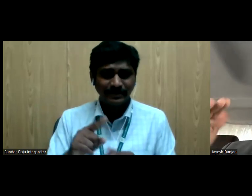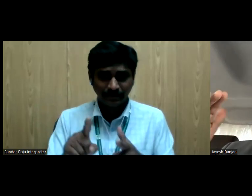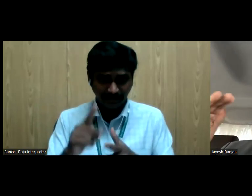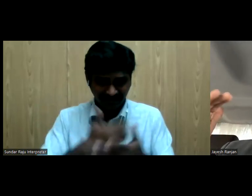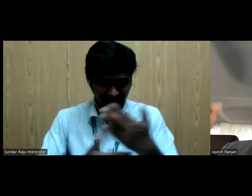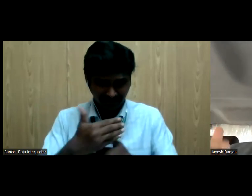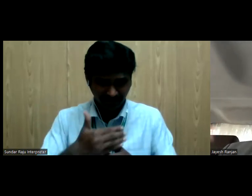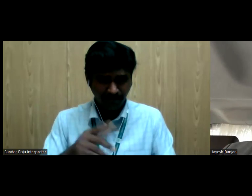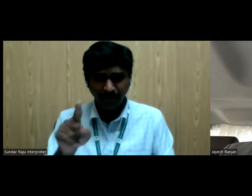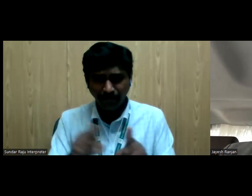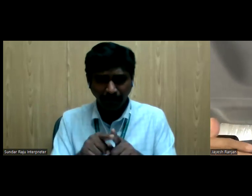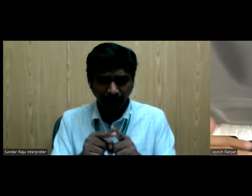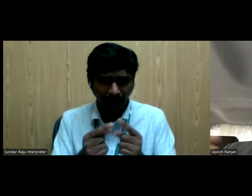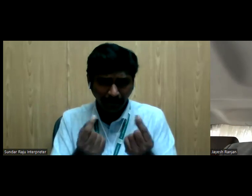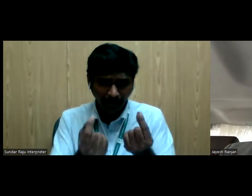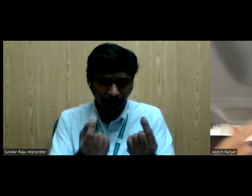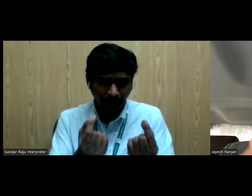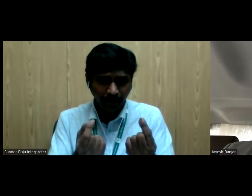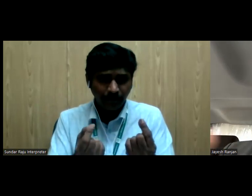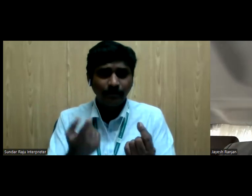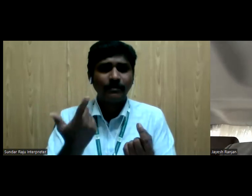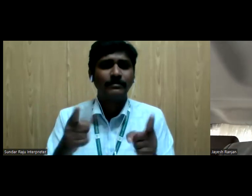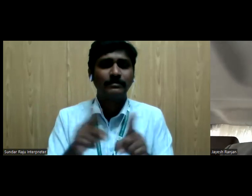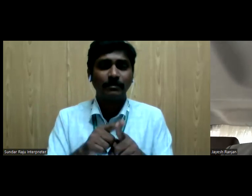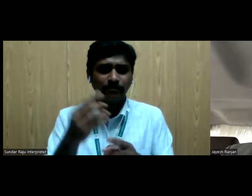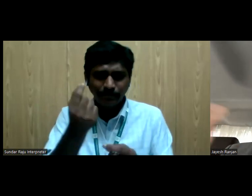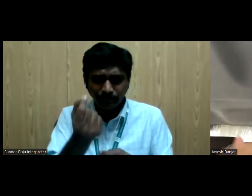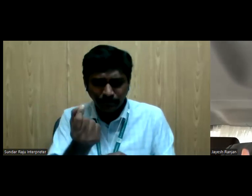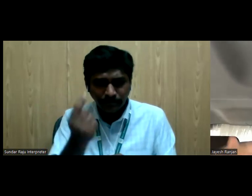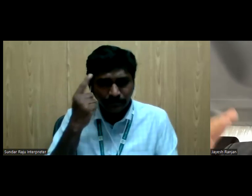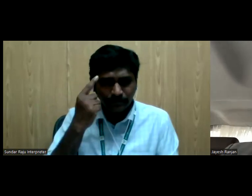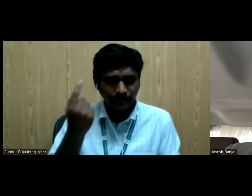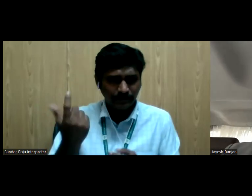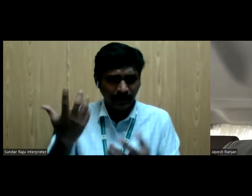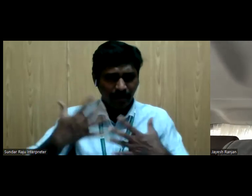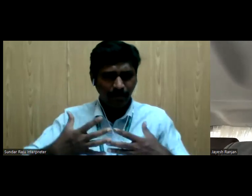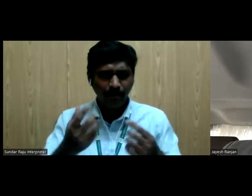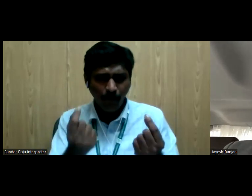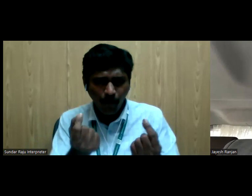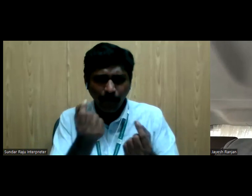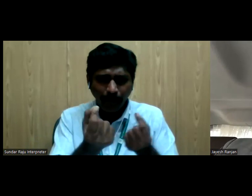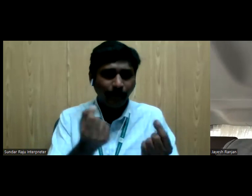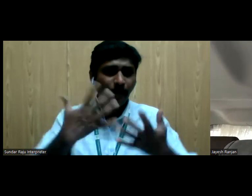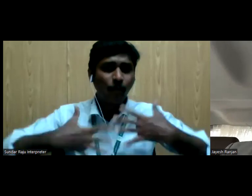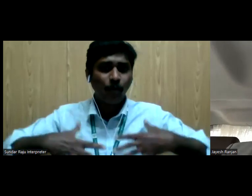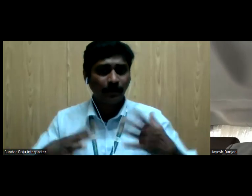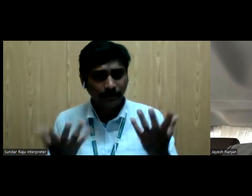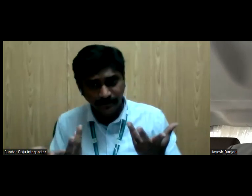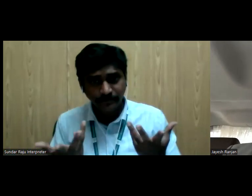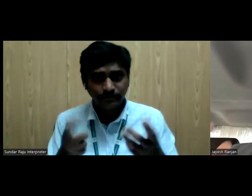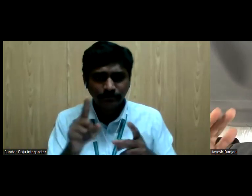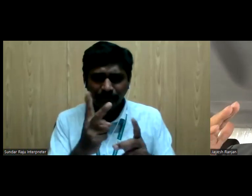you were on a borderline. As you know, intellectual disabilities also has a range from borderline to mild to moderate to severe,